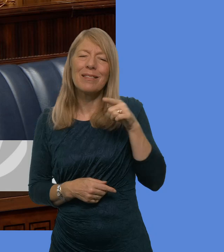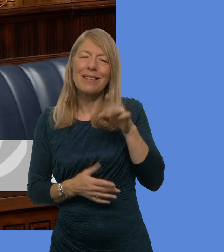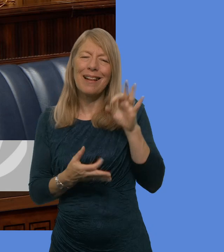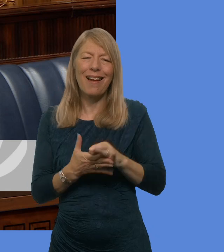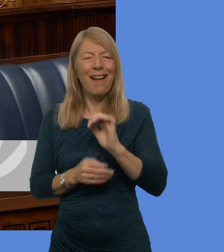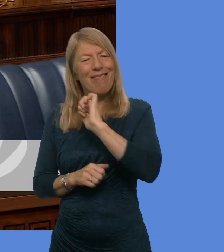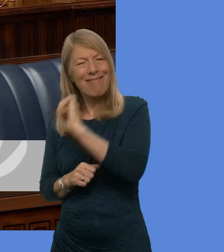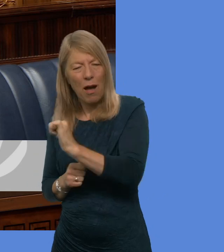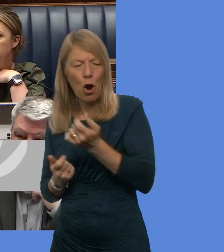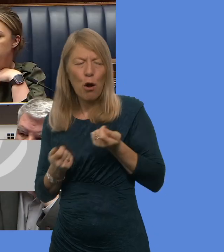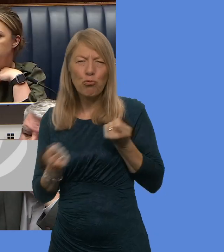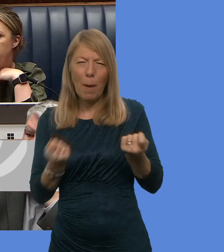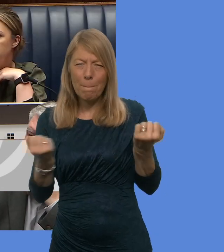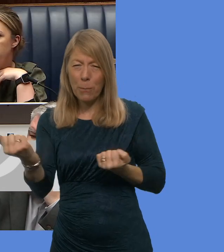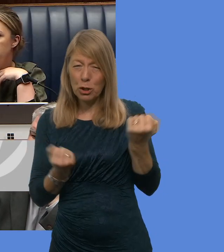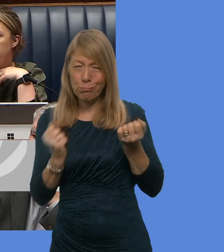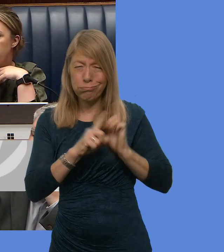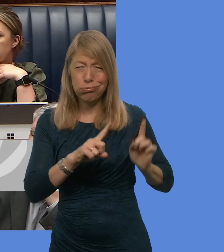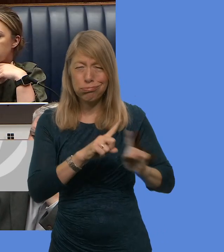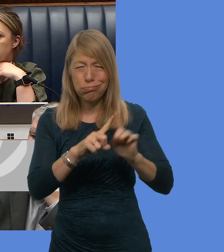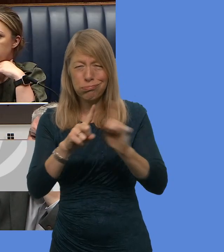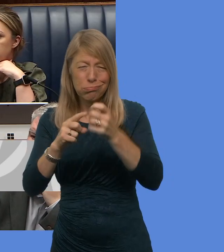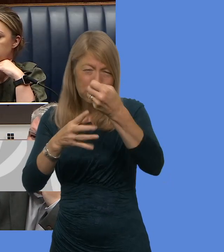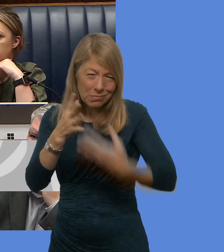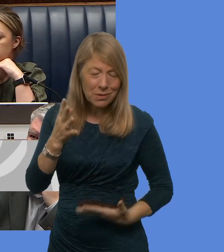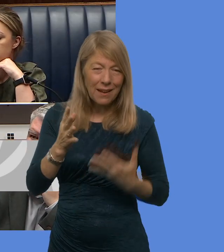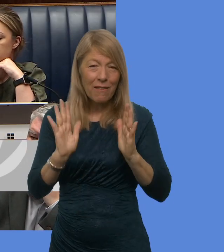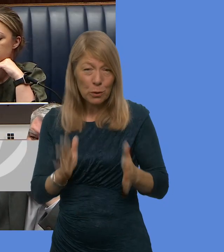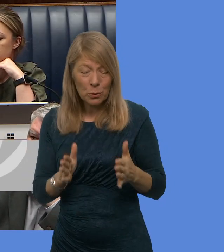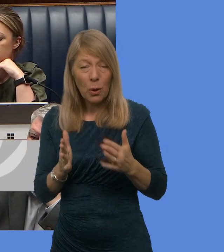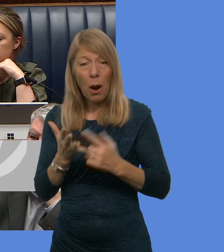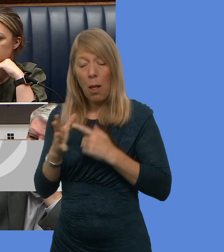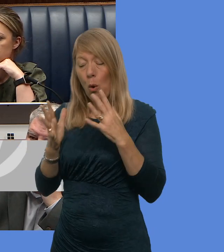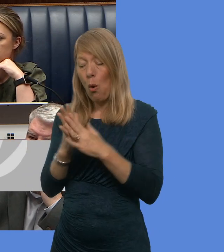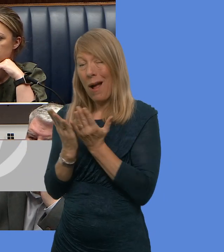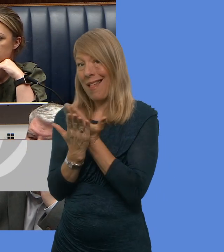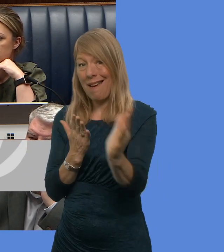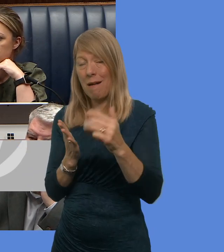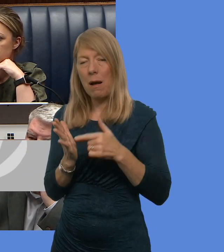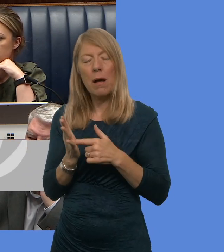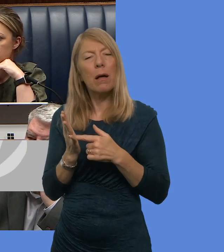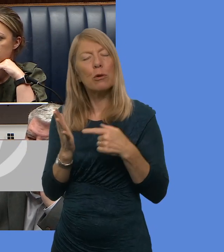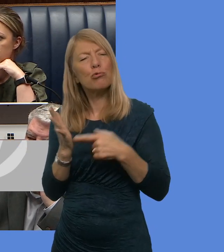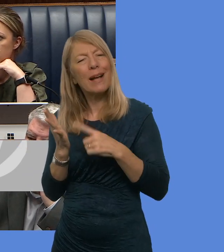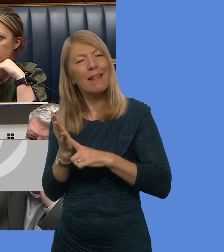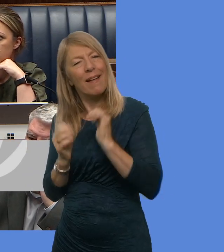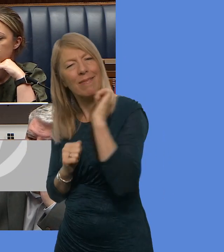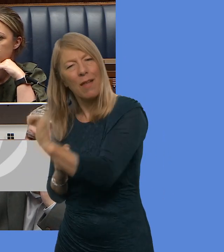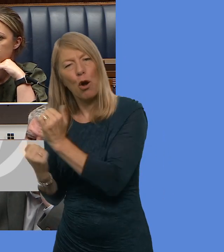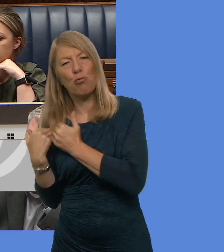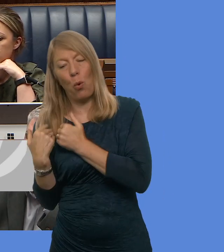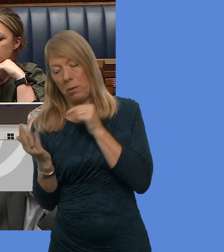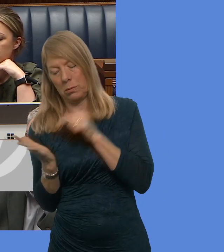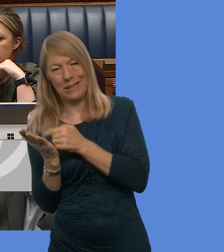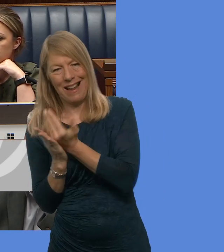by TransLink. The legislation sets out what's TransLink's role, what's my role, and